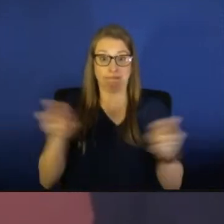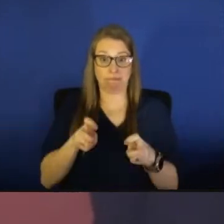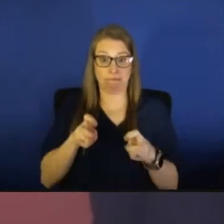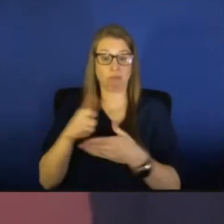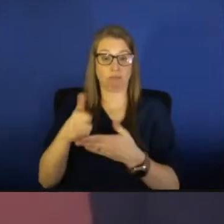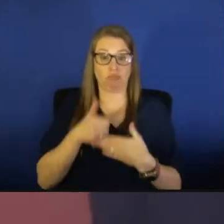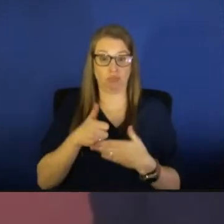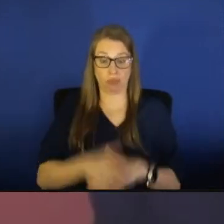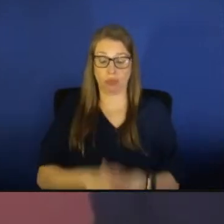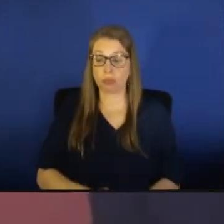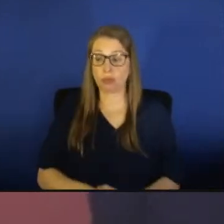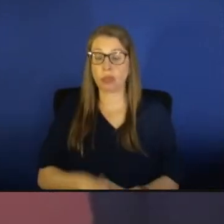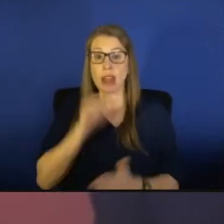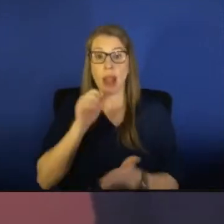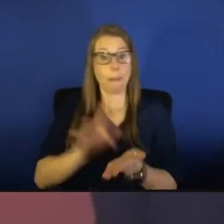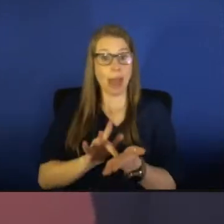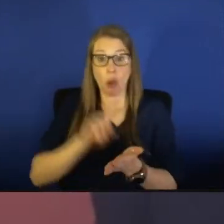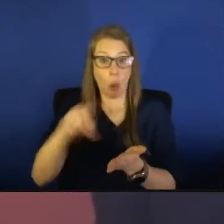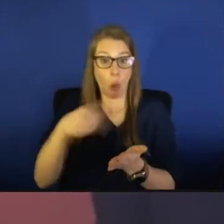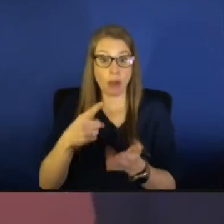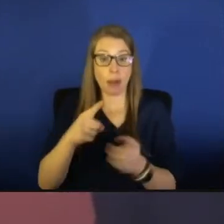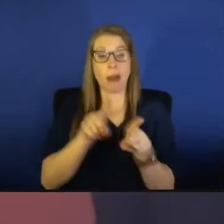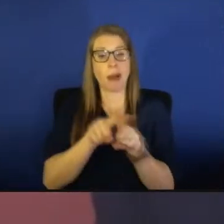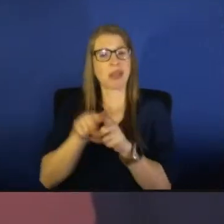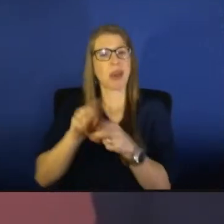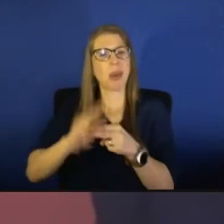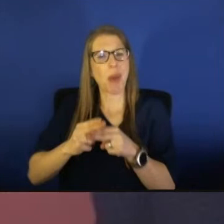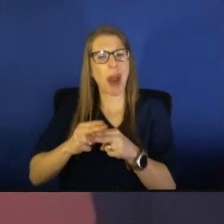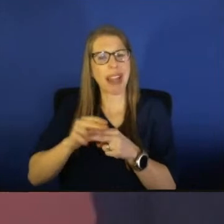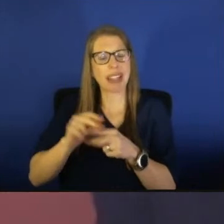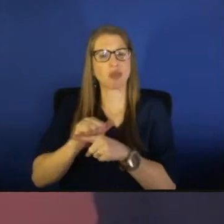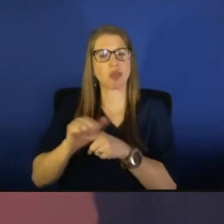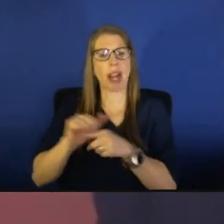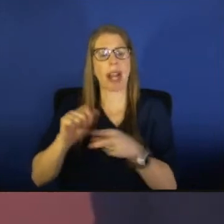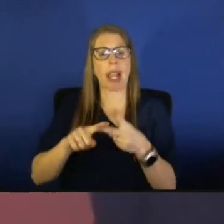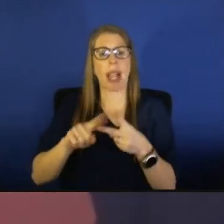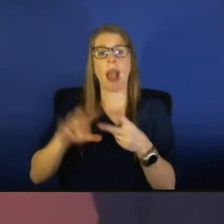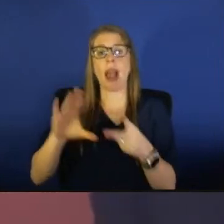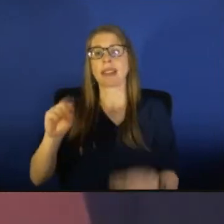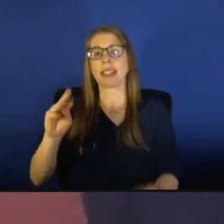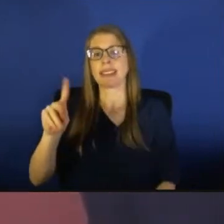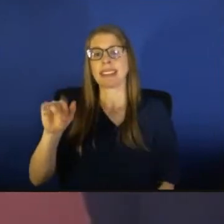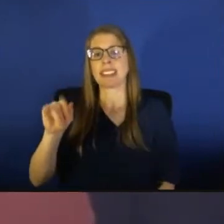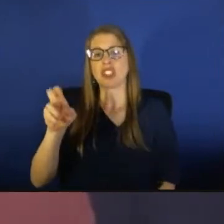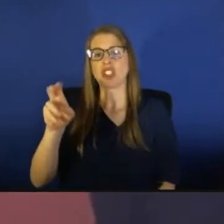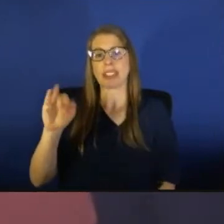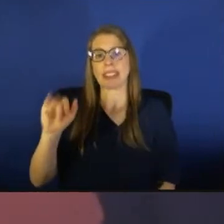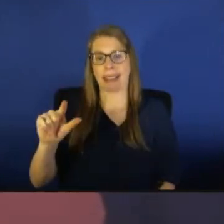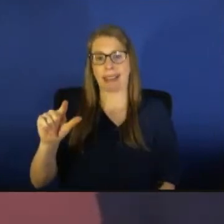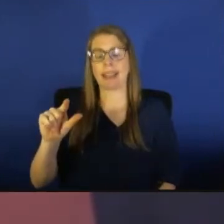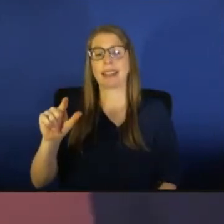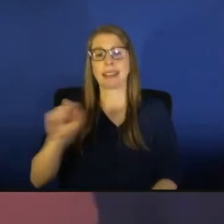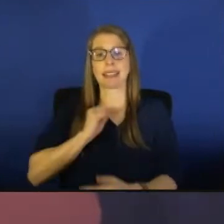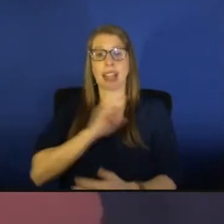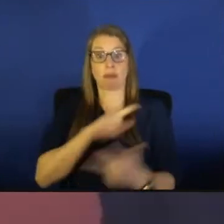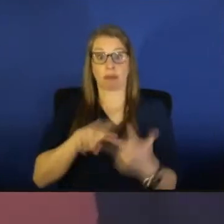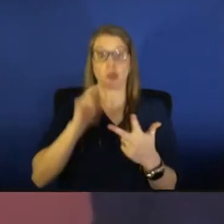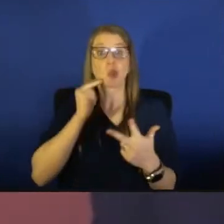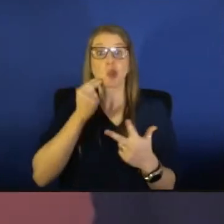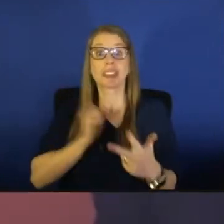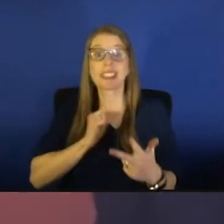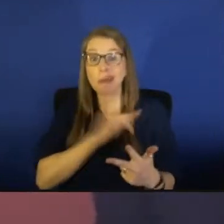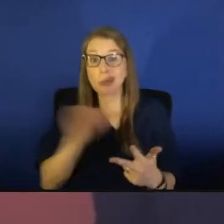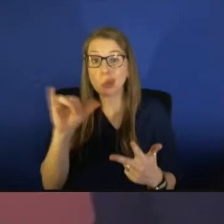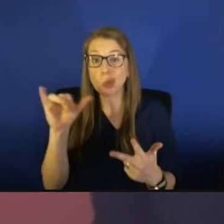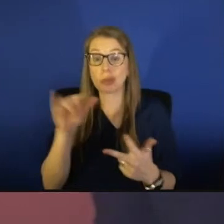just medical, it's all the way down to the weight training and the conditioning staff, which is critical and the nutrition staff, because that whole team